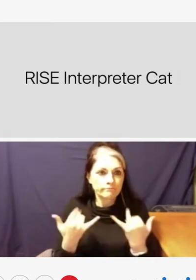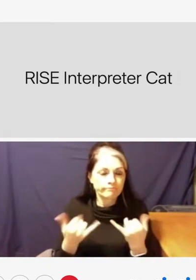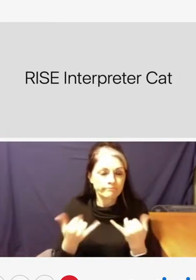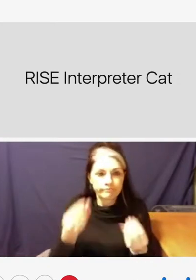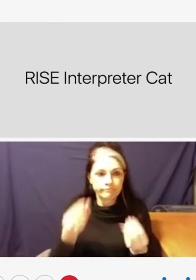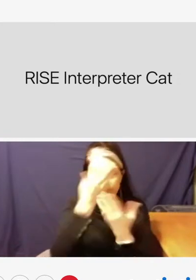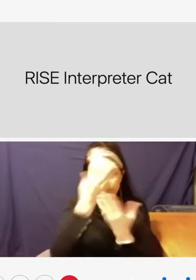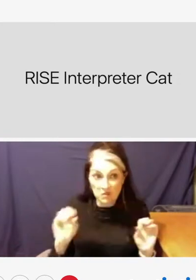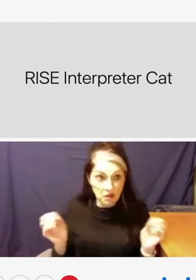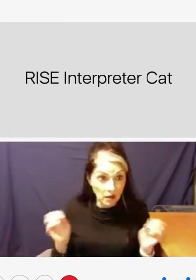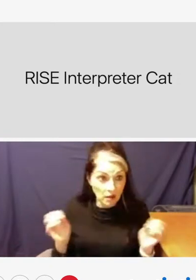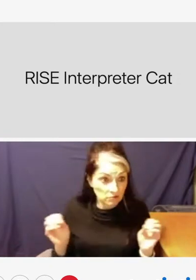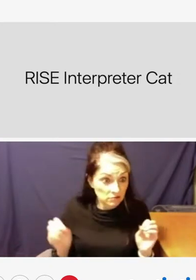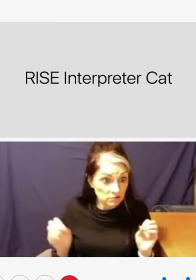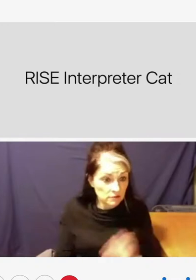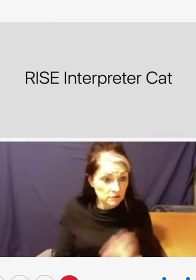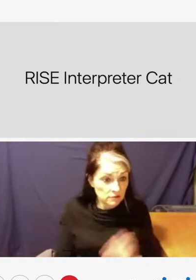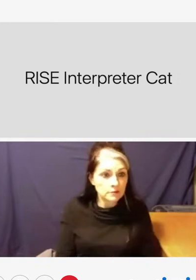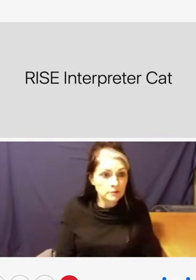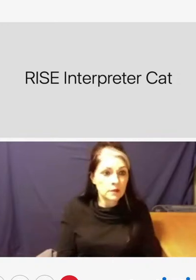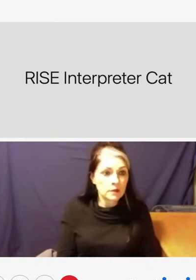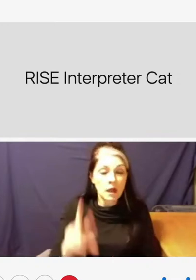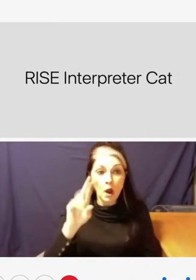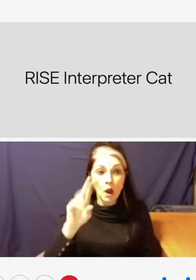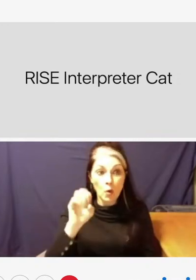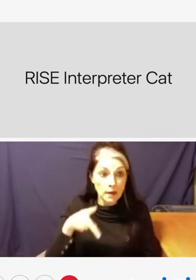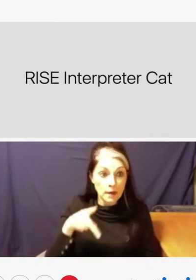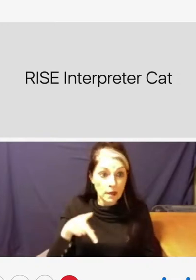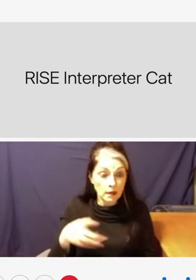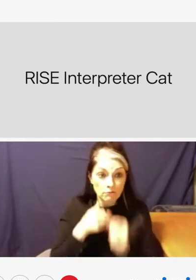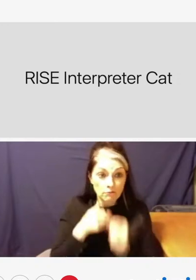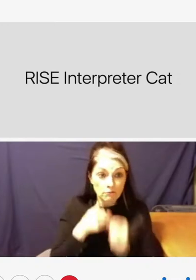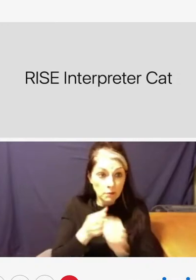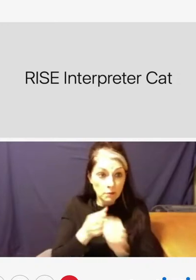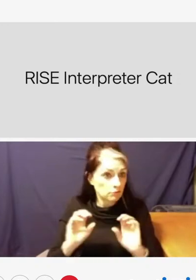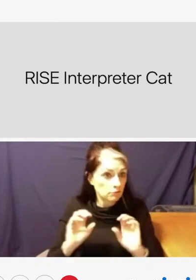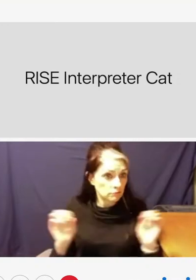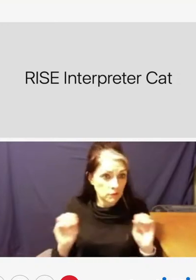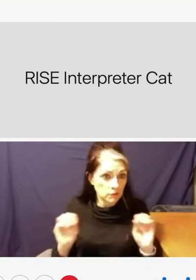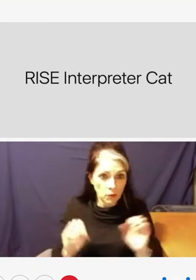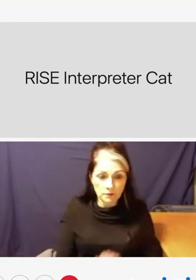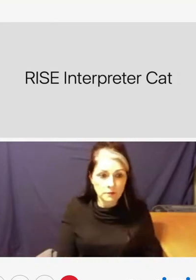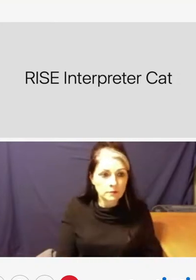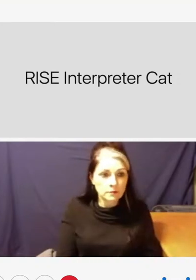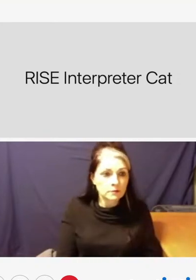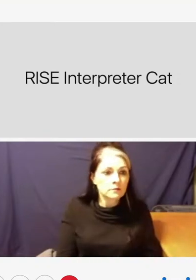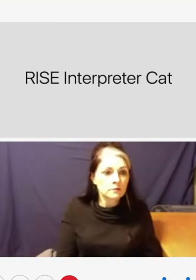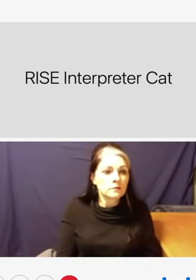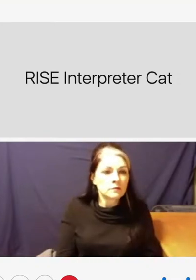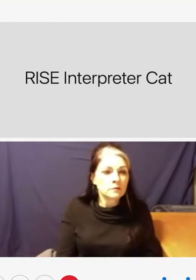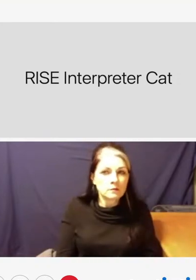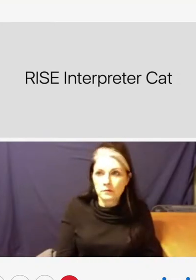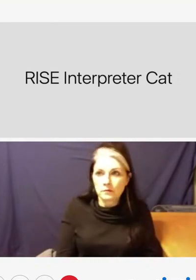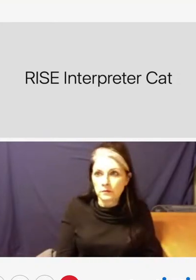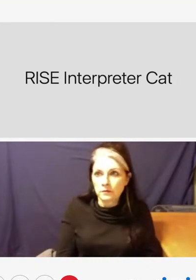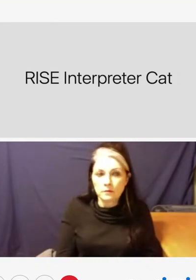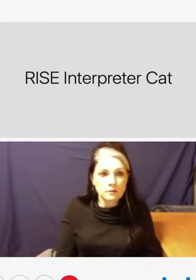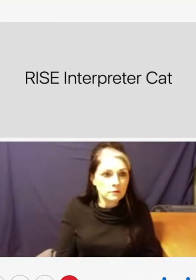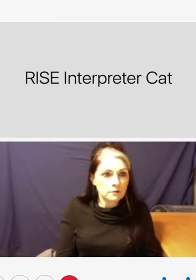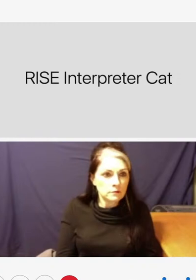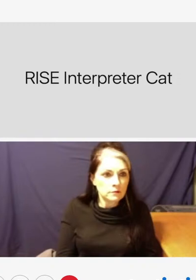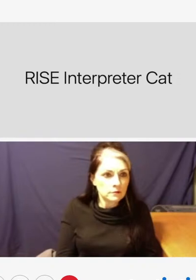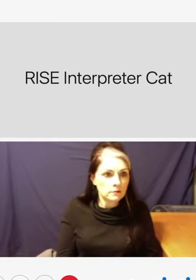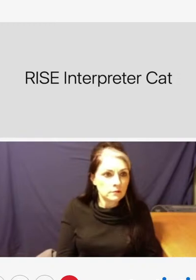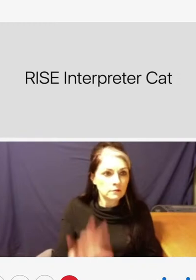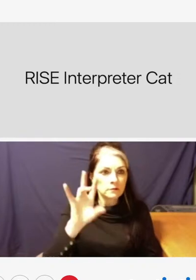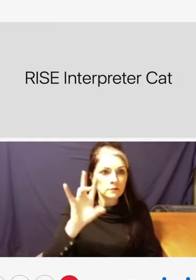Roop update no no update item 7.1 superintendent